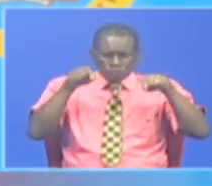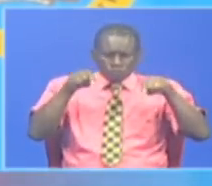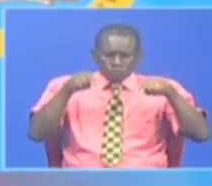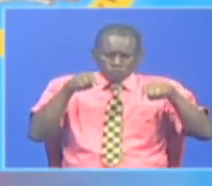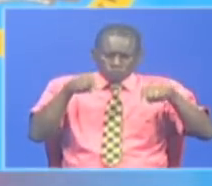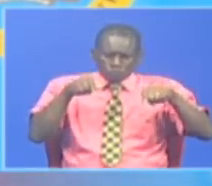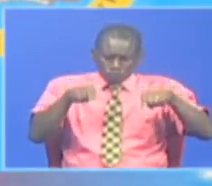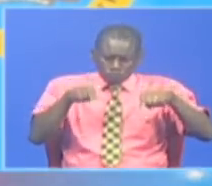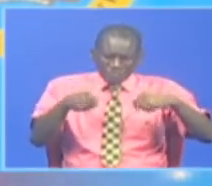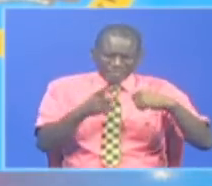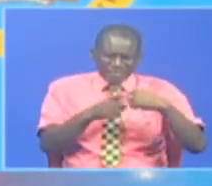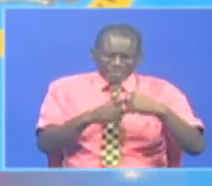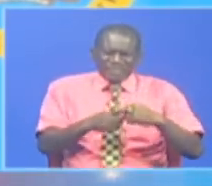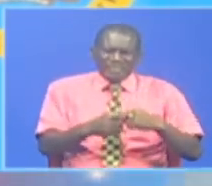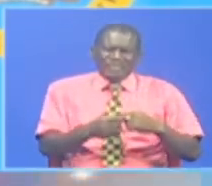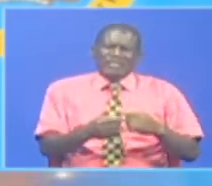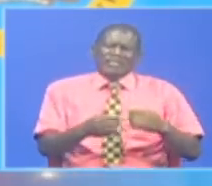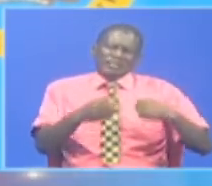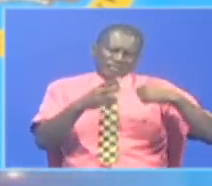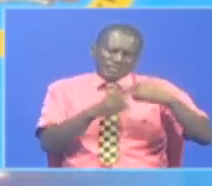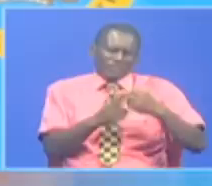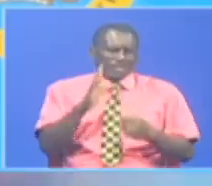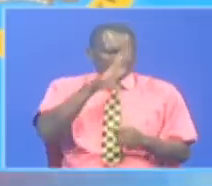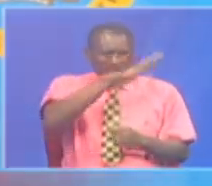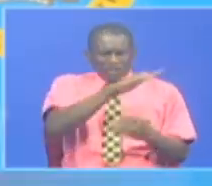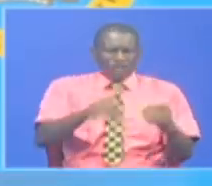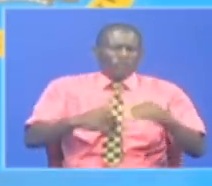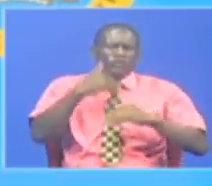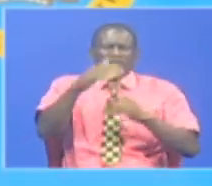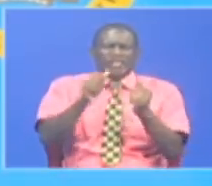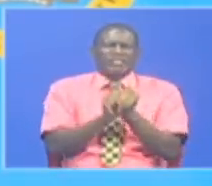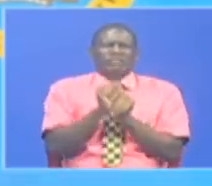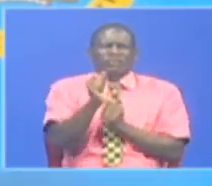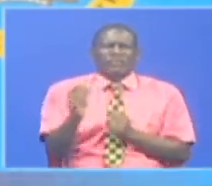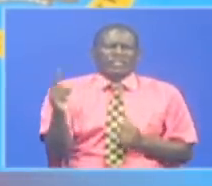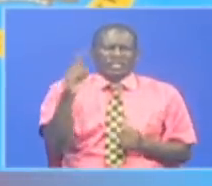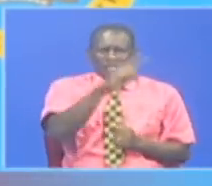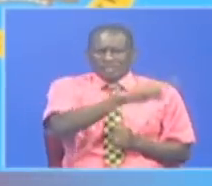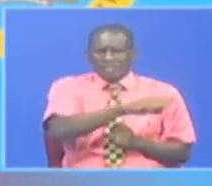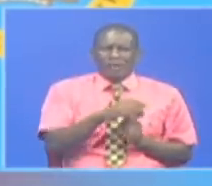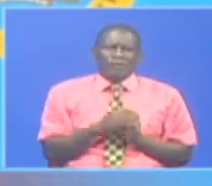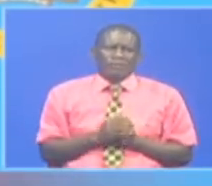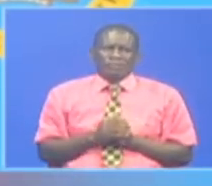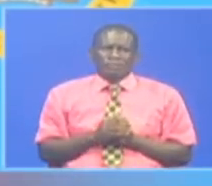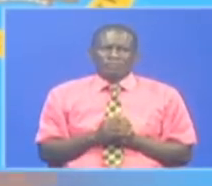6 May 2020 at 7 p.m. for the next 15 days.